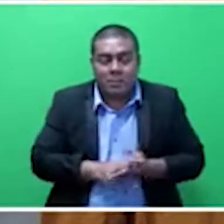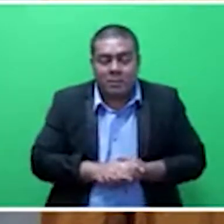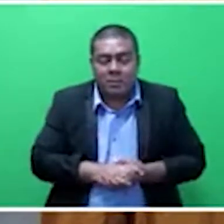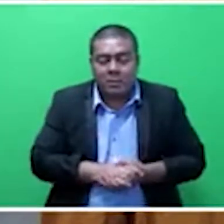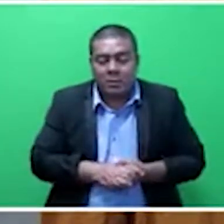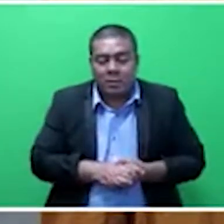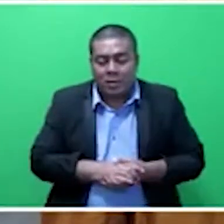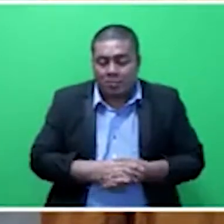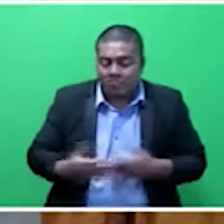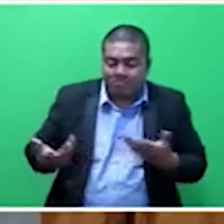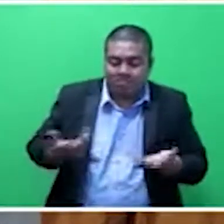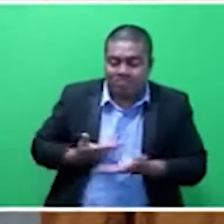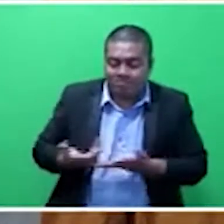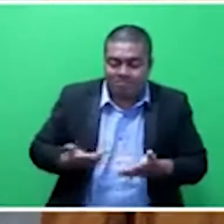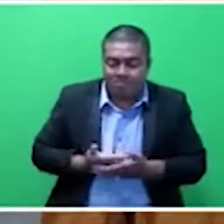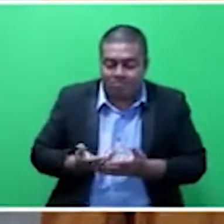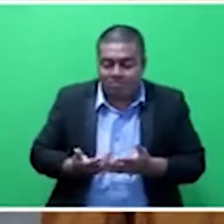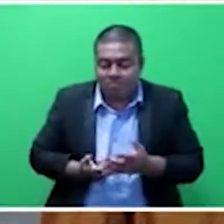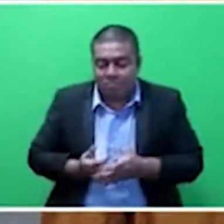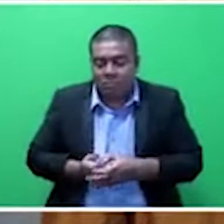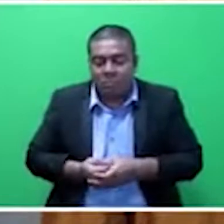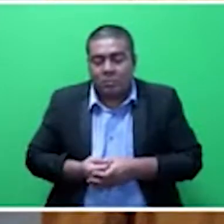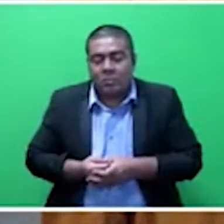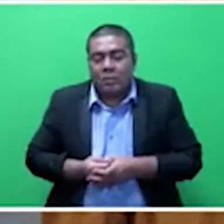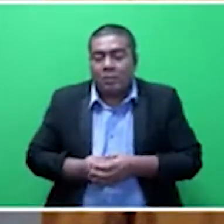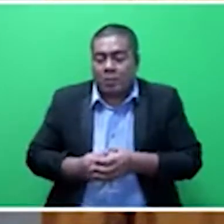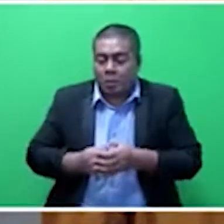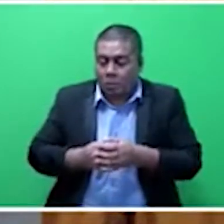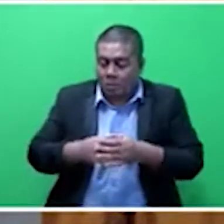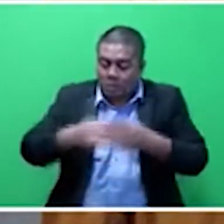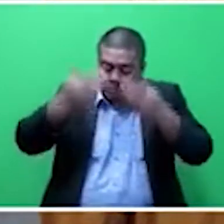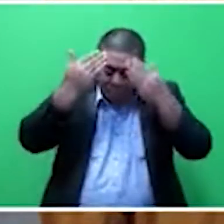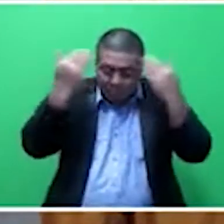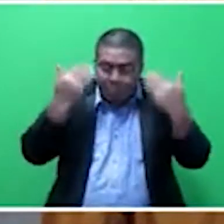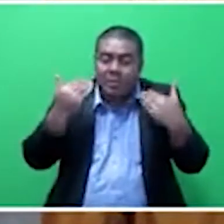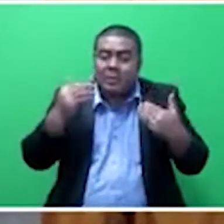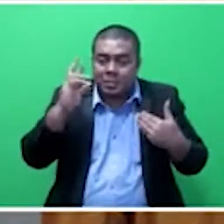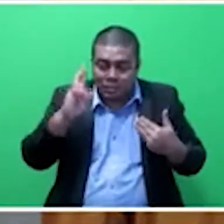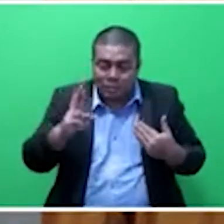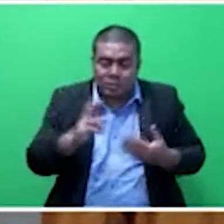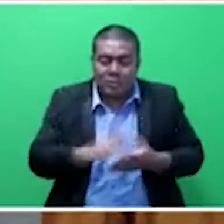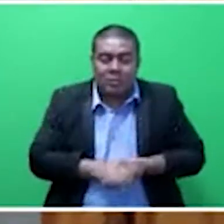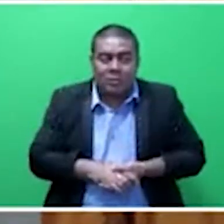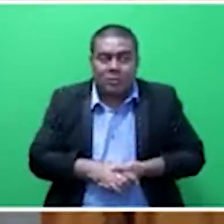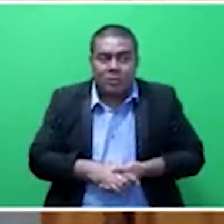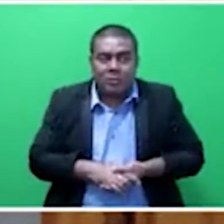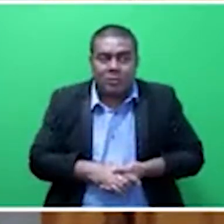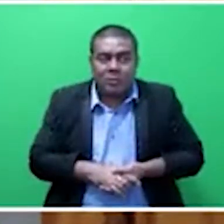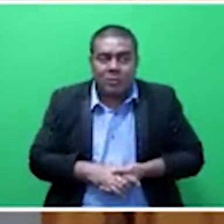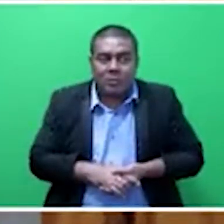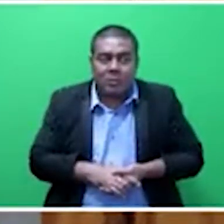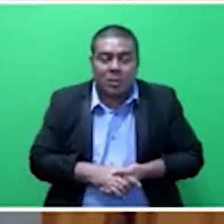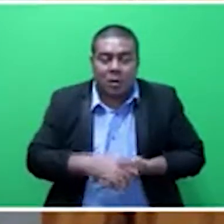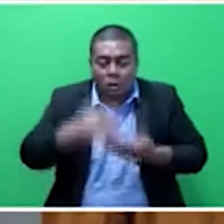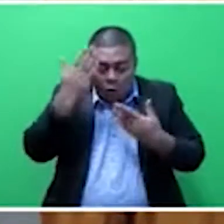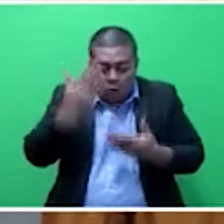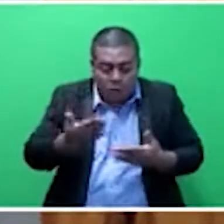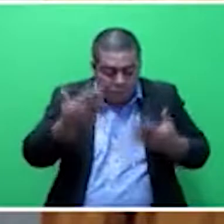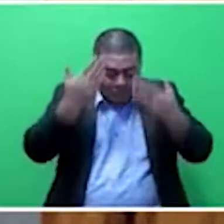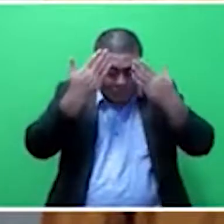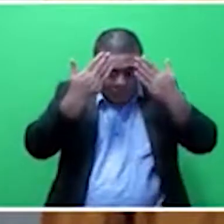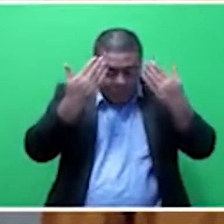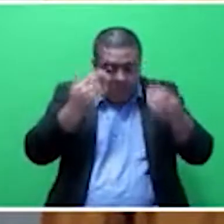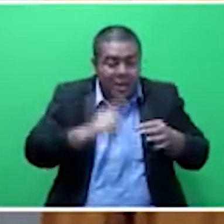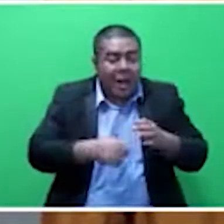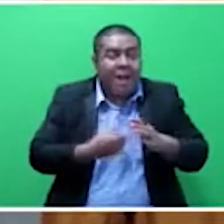some constructive answers. Mr. Speaker, sir, Honorable Gavuka has been always prizing